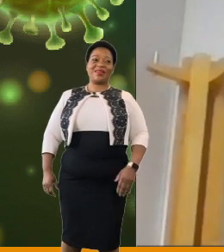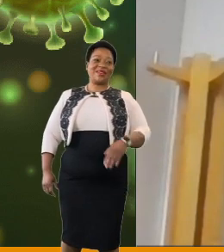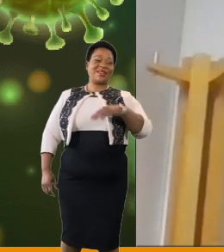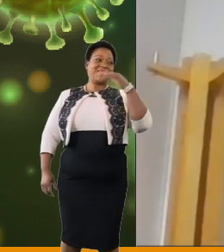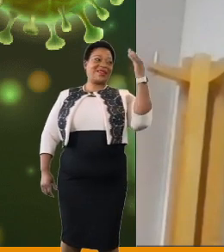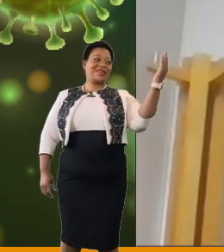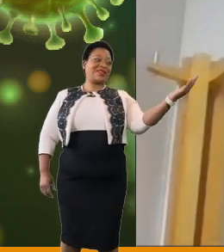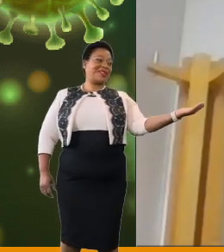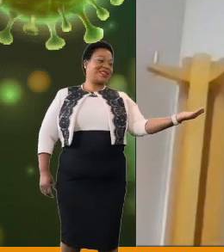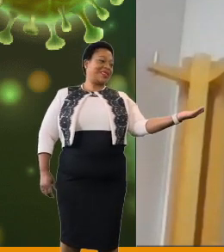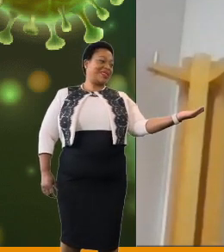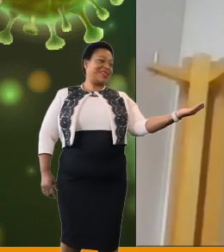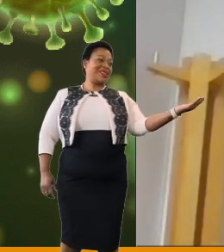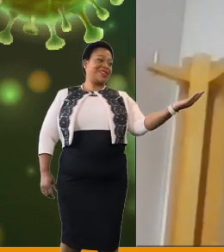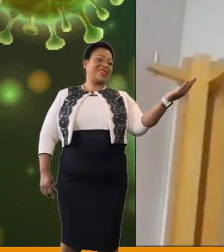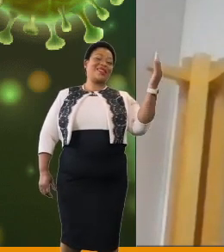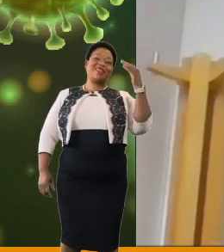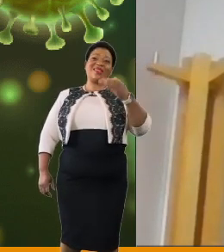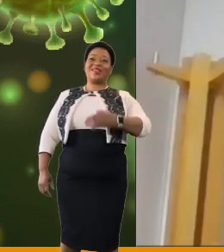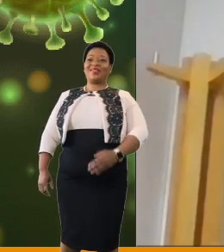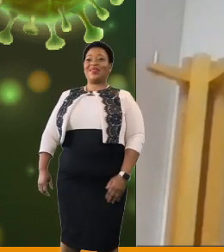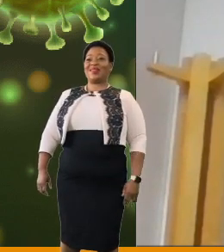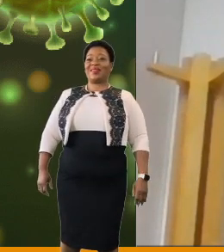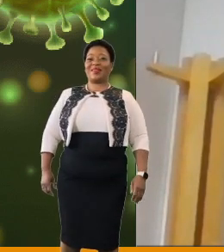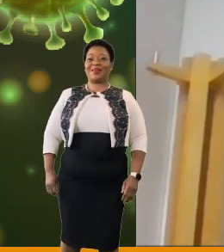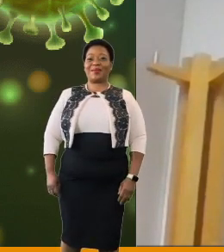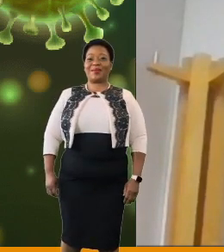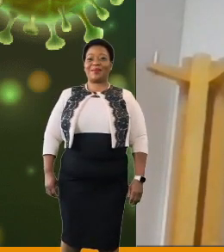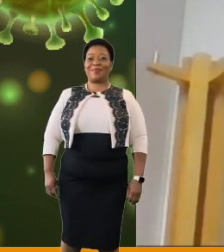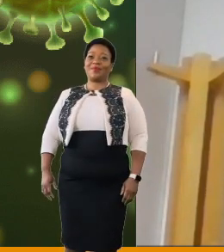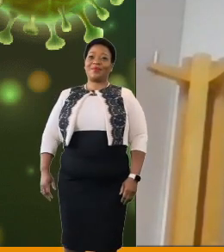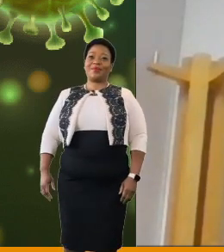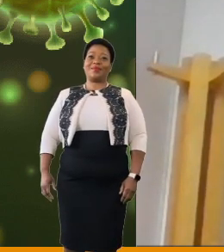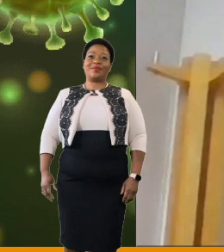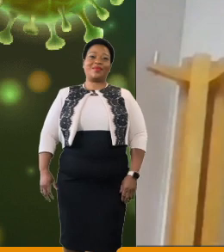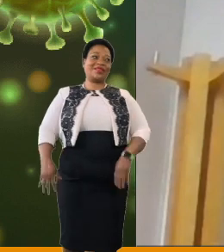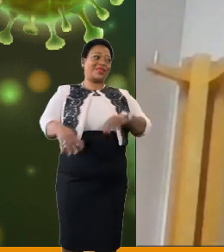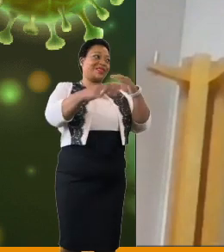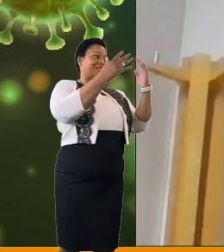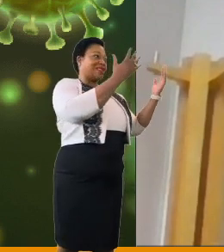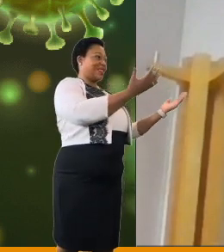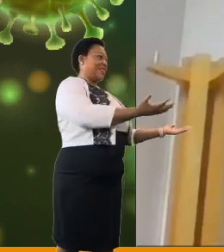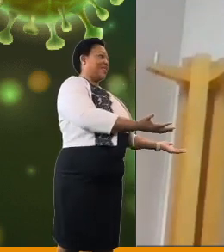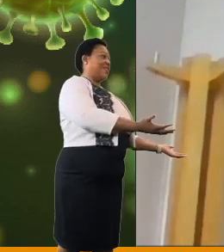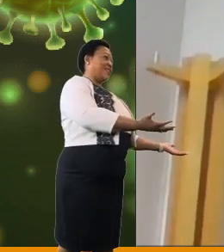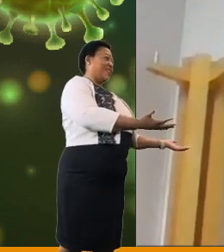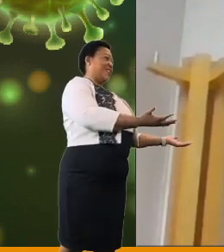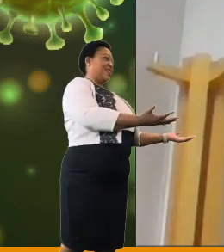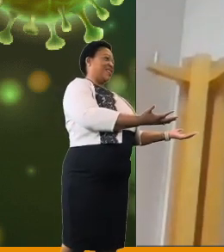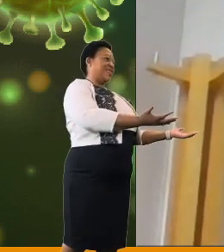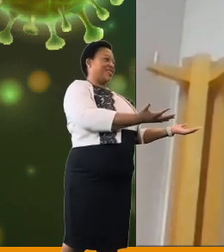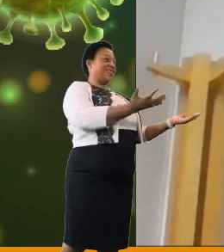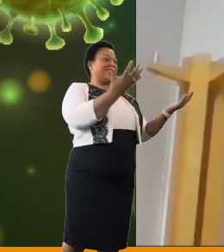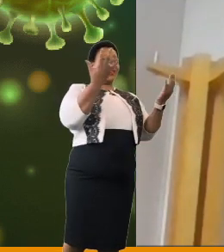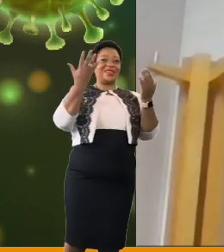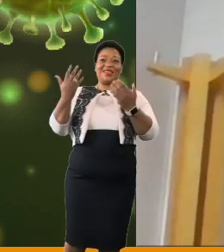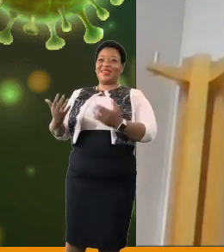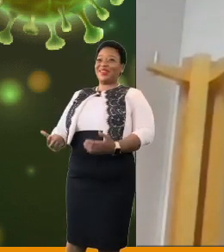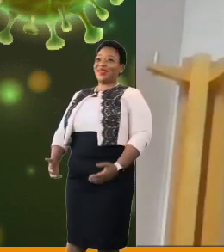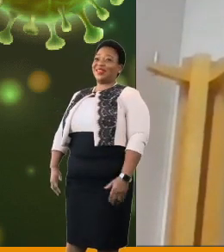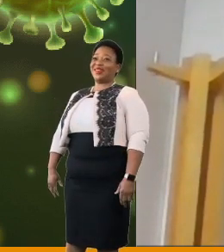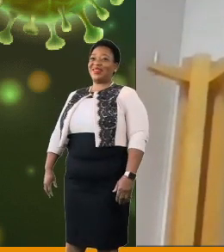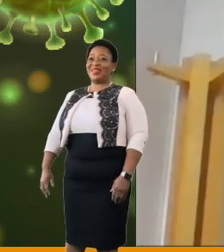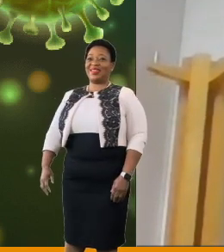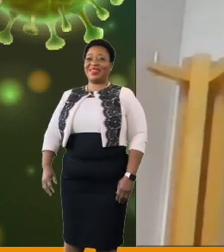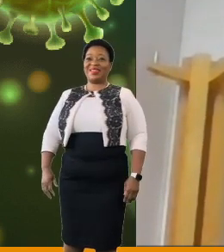system that you're proposing respond to those floods of businesses that will be coming through with regulatory applications that